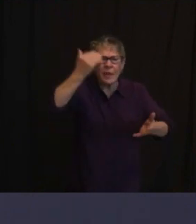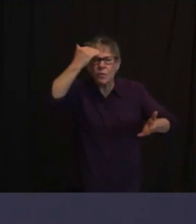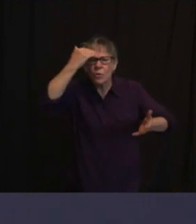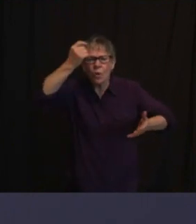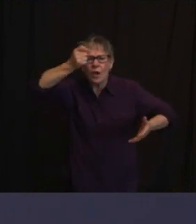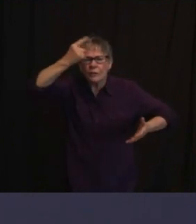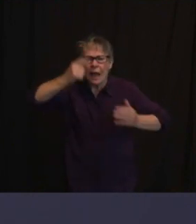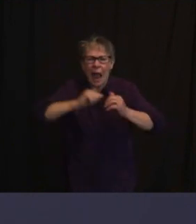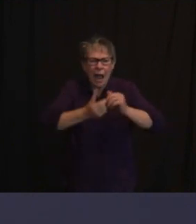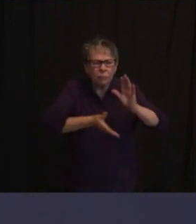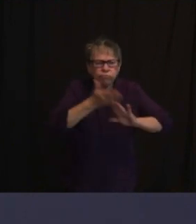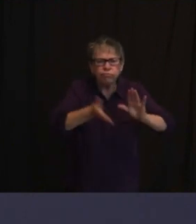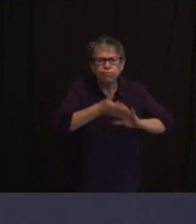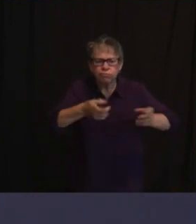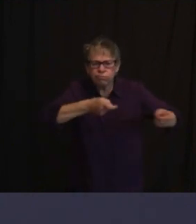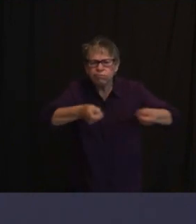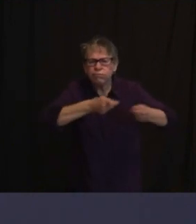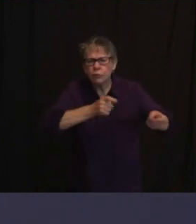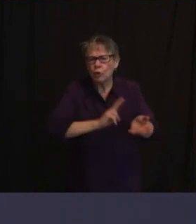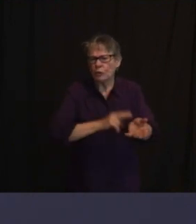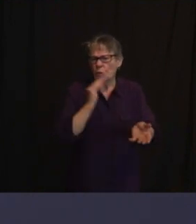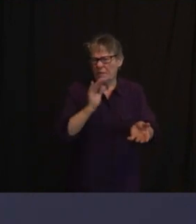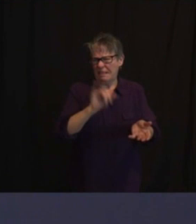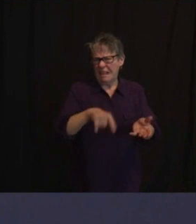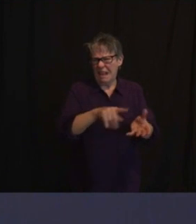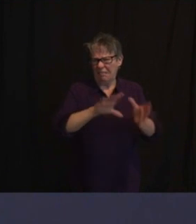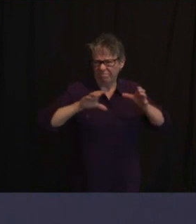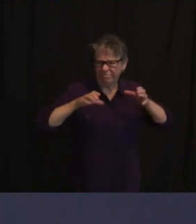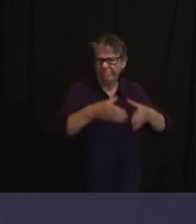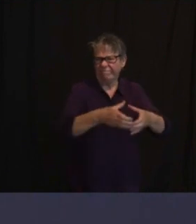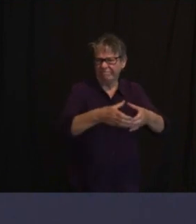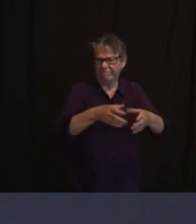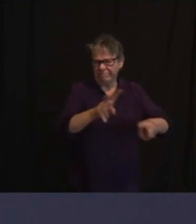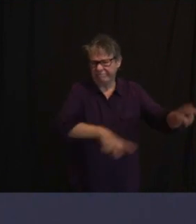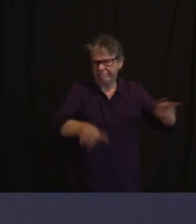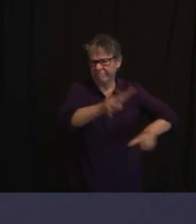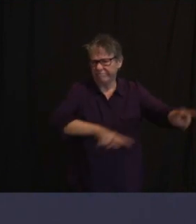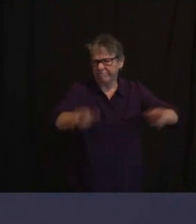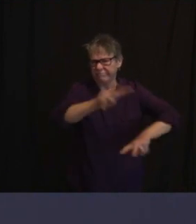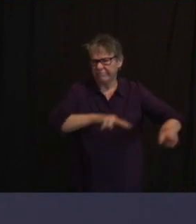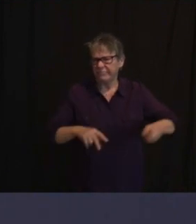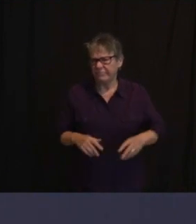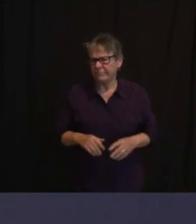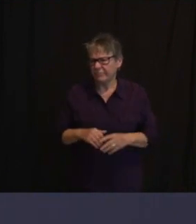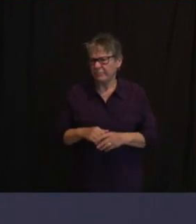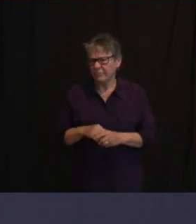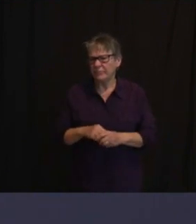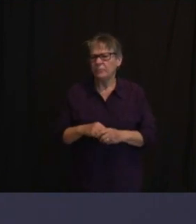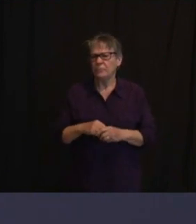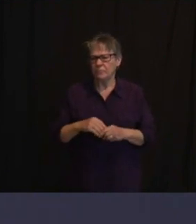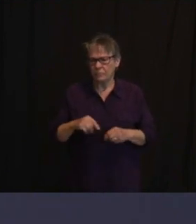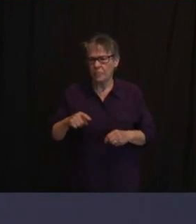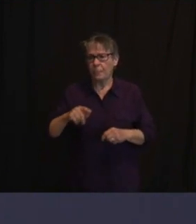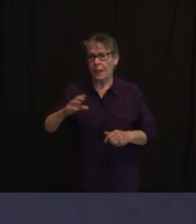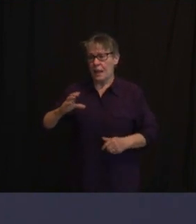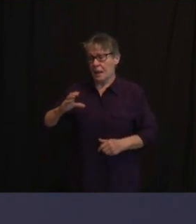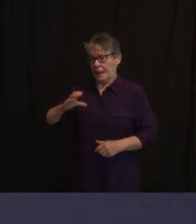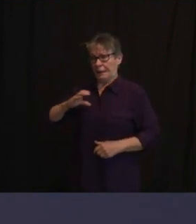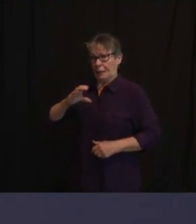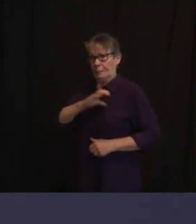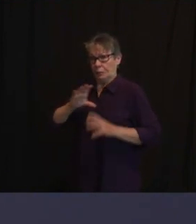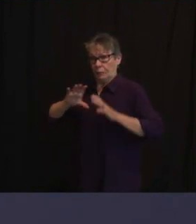give more color than that. So this is not unlike the commission, which we're going to for advice. These are folks who are going to come in, roll up their sleeves, and help